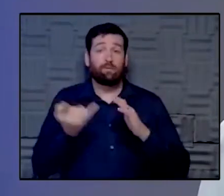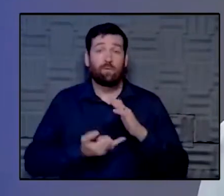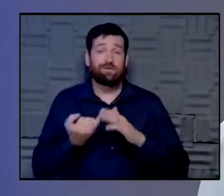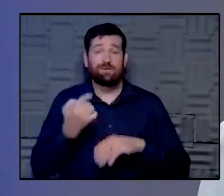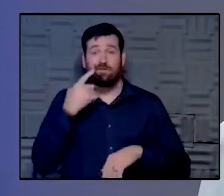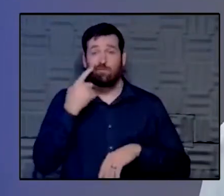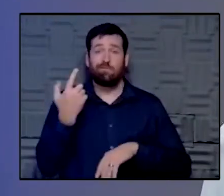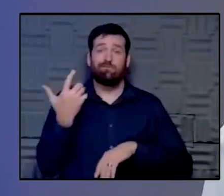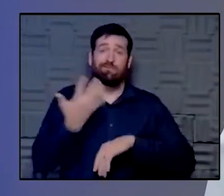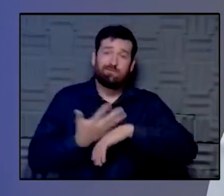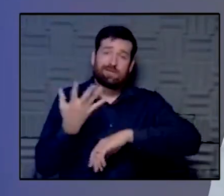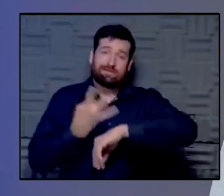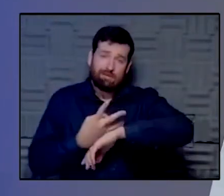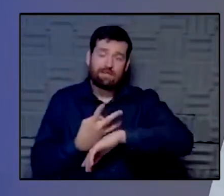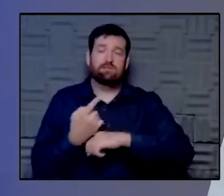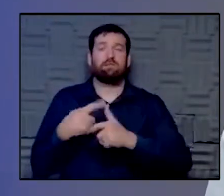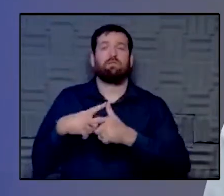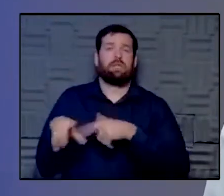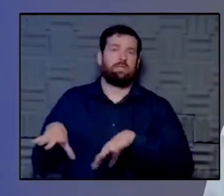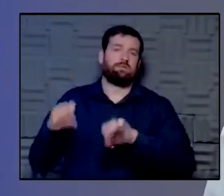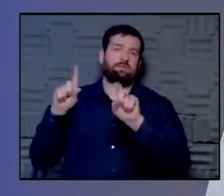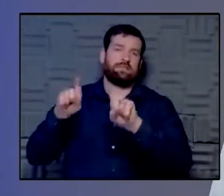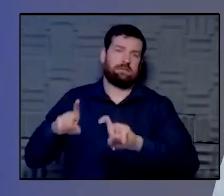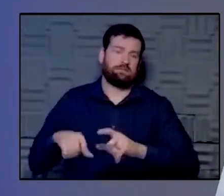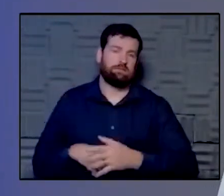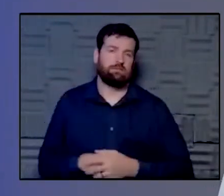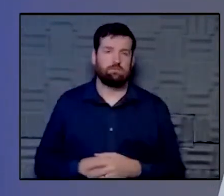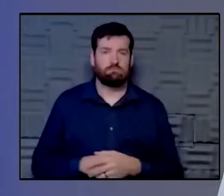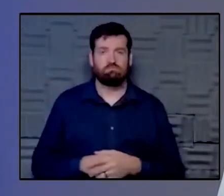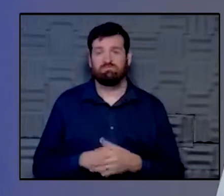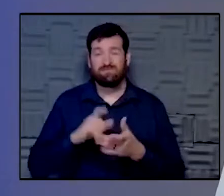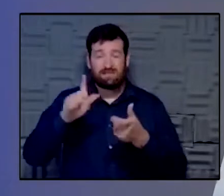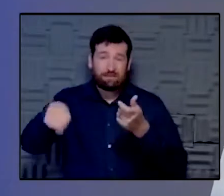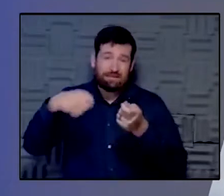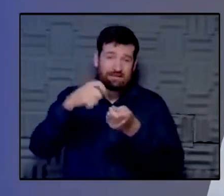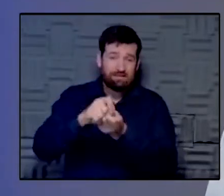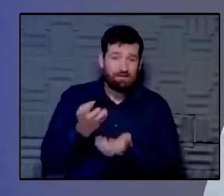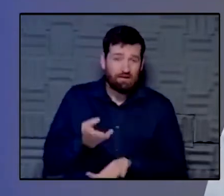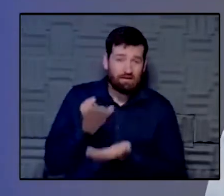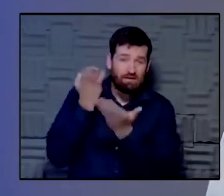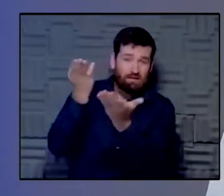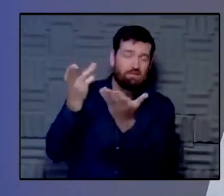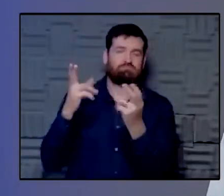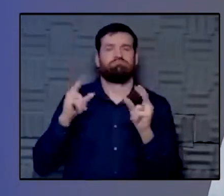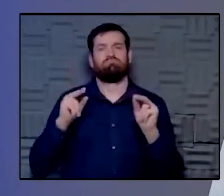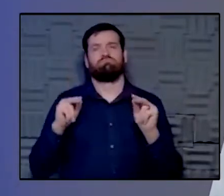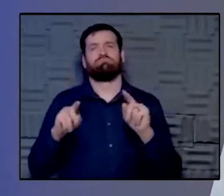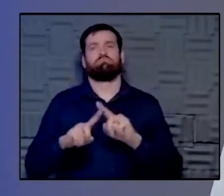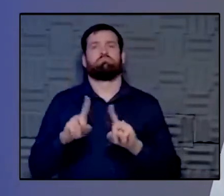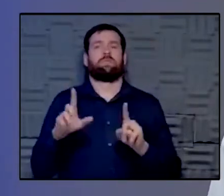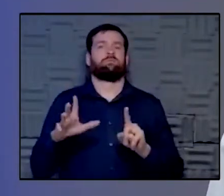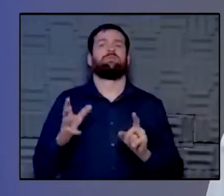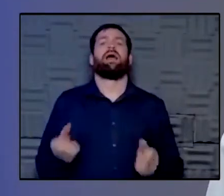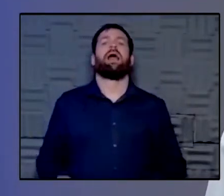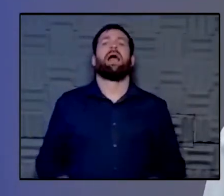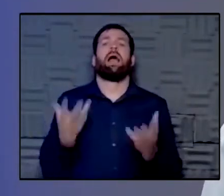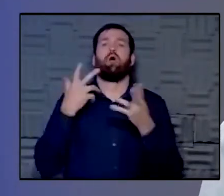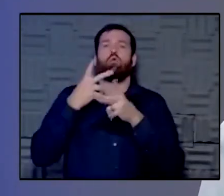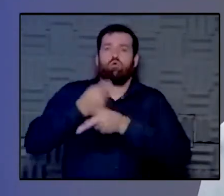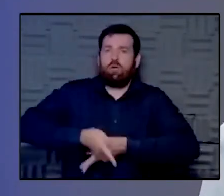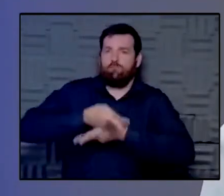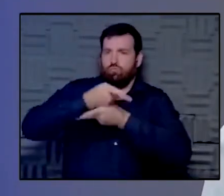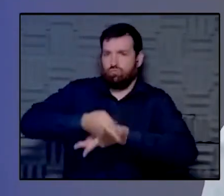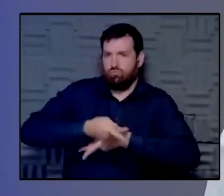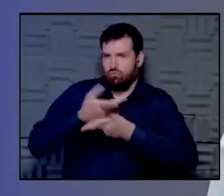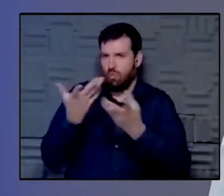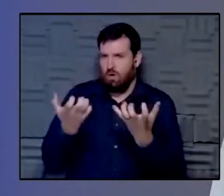5 or 7 days and then going to get tested. So there's really no specific guidance. It's just how much of an abundance of caution do you want to take to